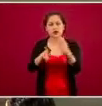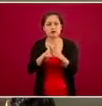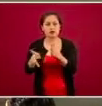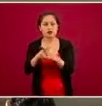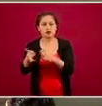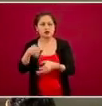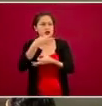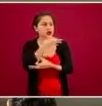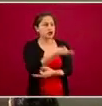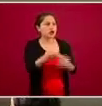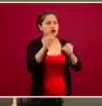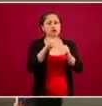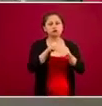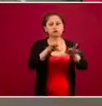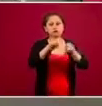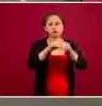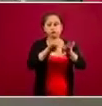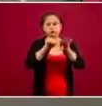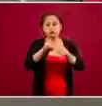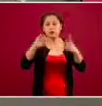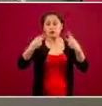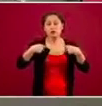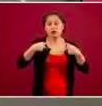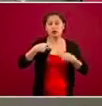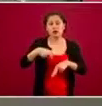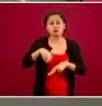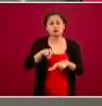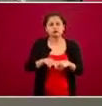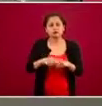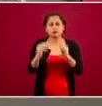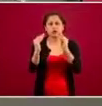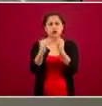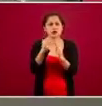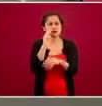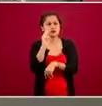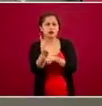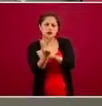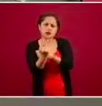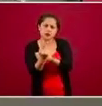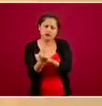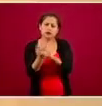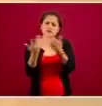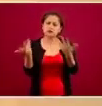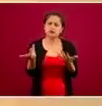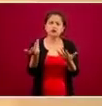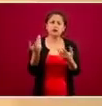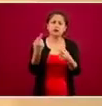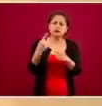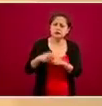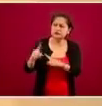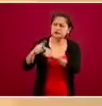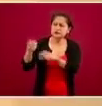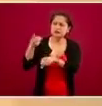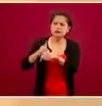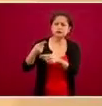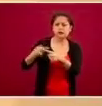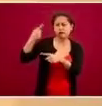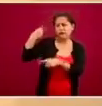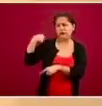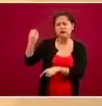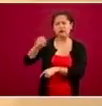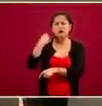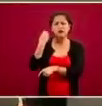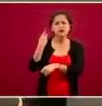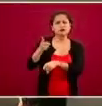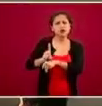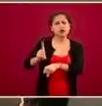this web page so far, and this is thanks to these daily conferences, and this is thanks to you journalists who are